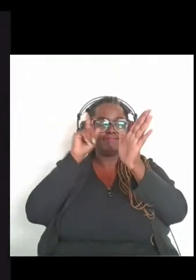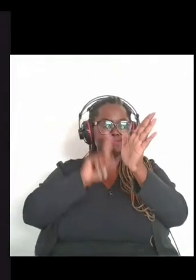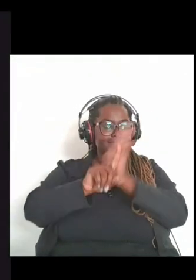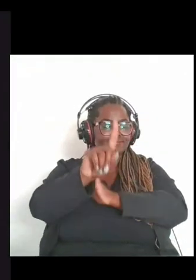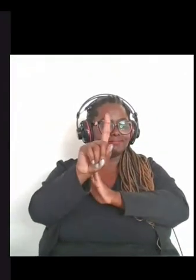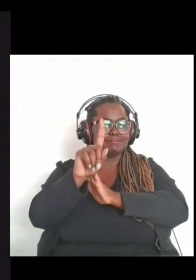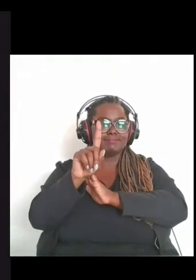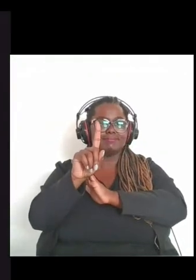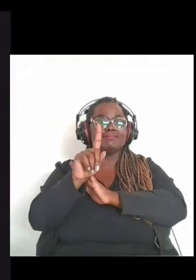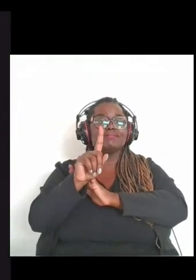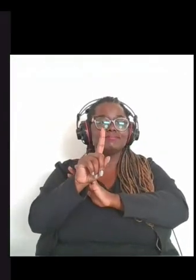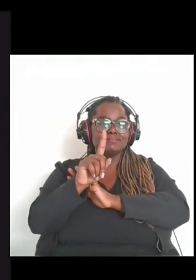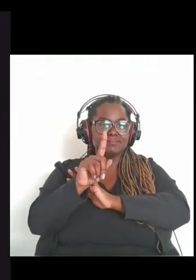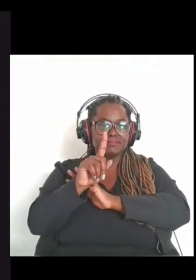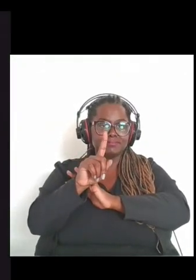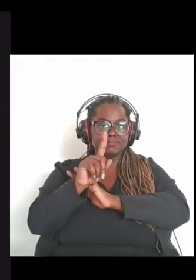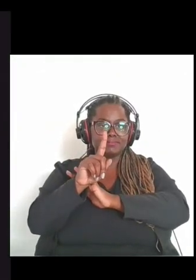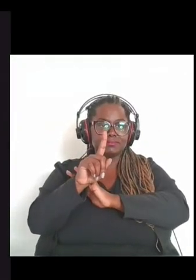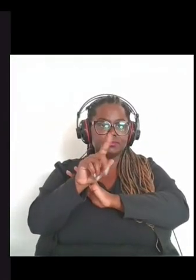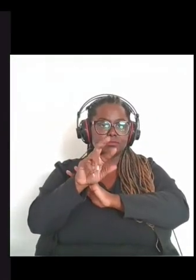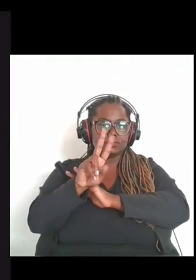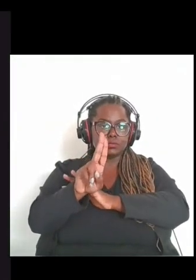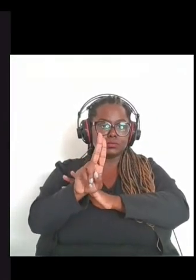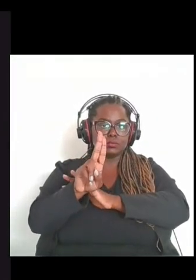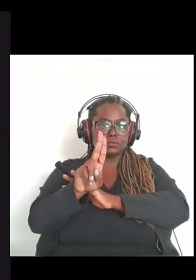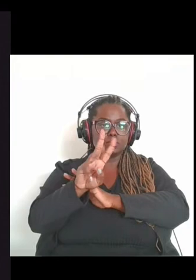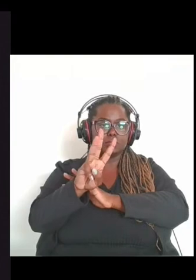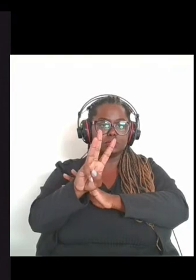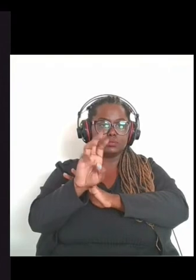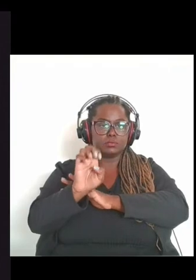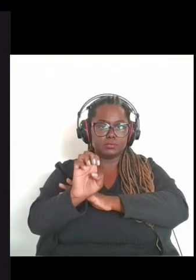I have one question for UVA